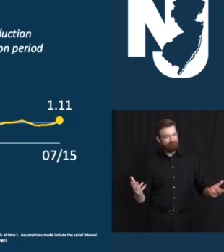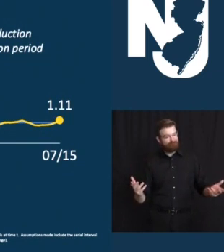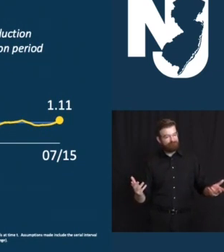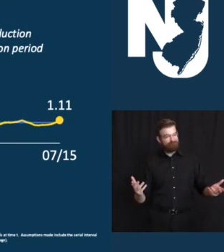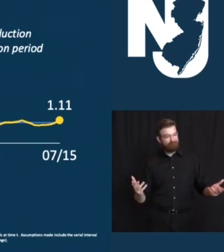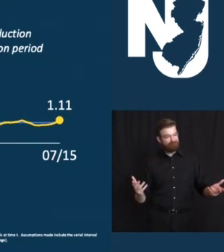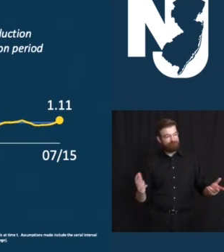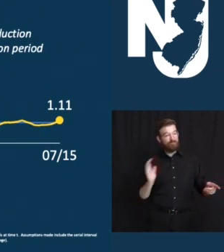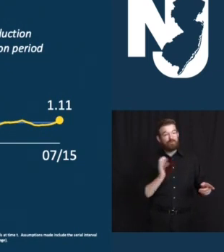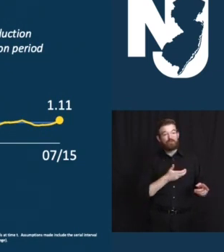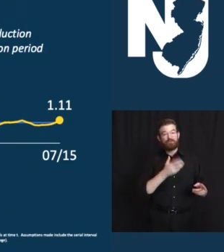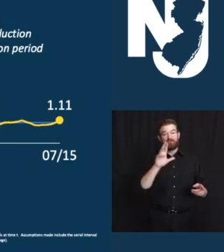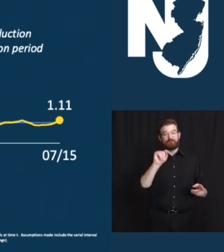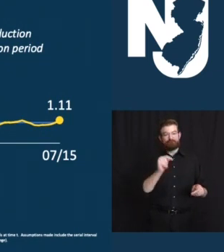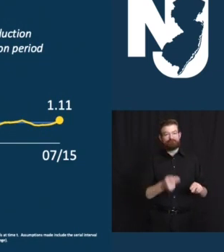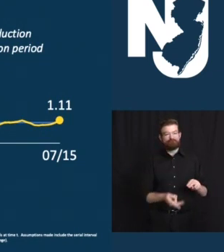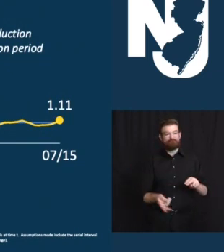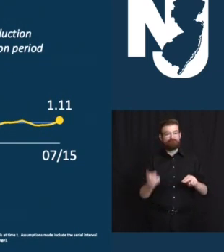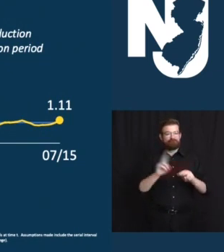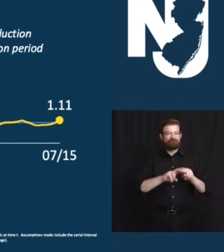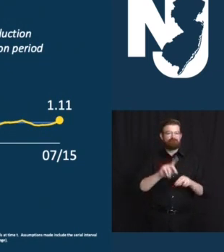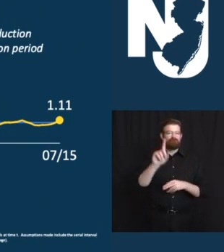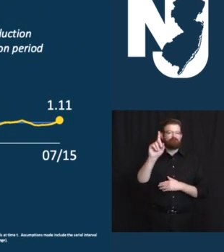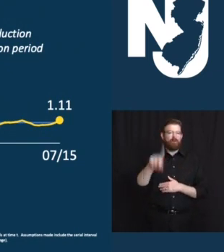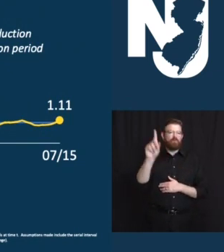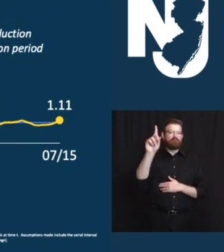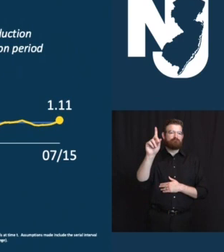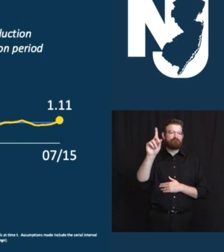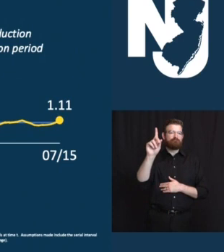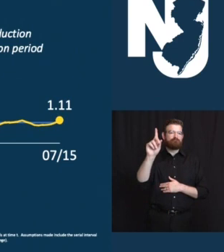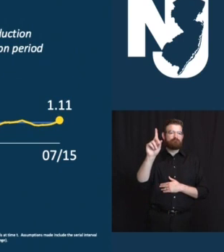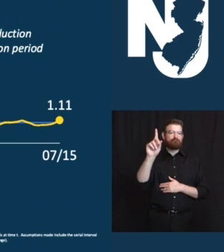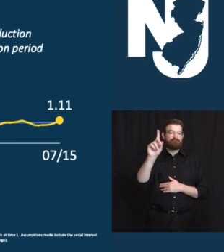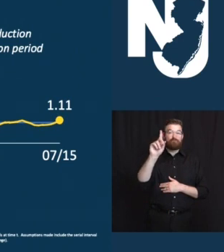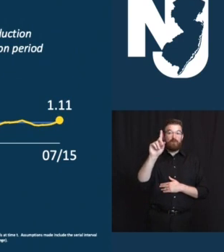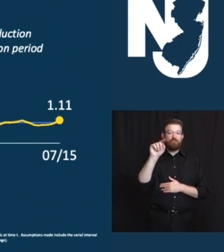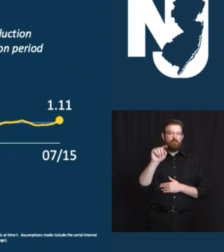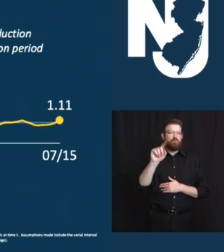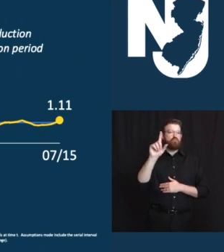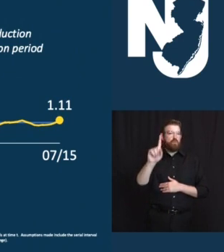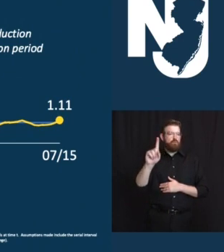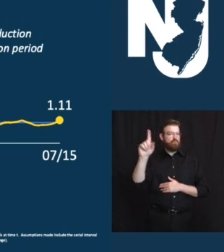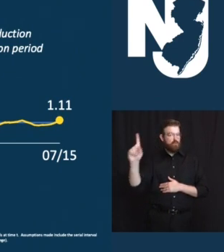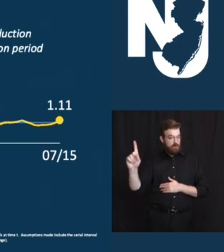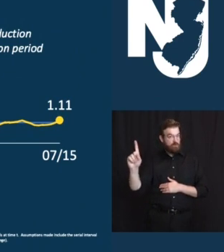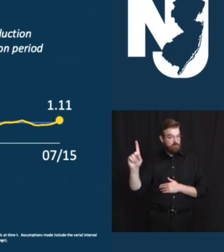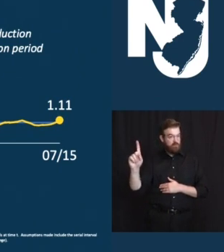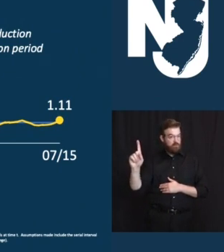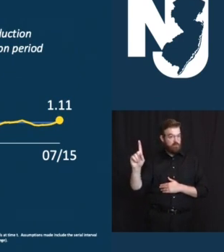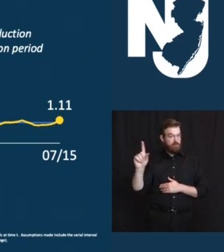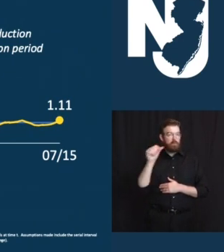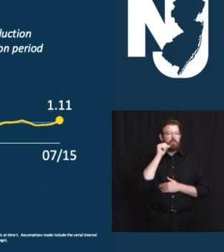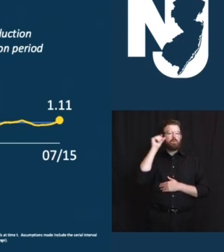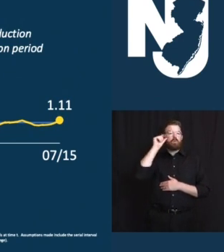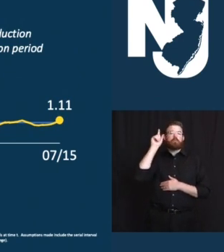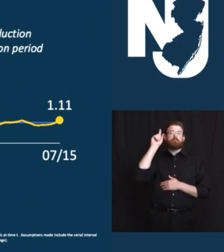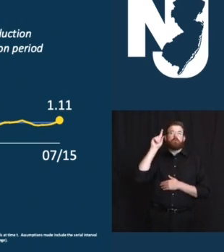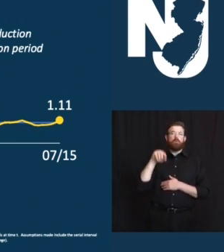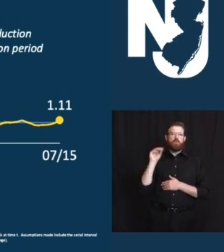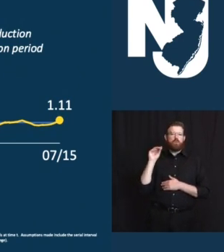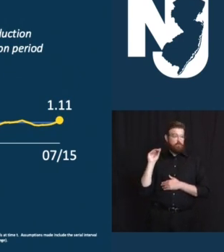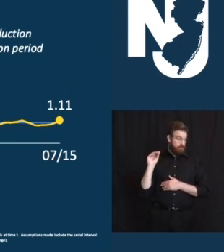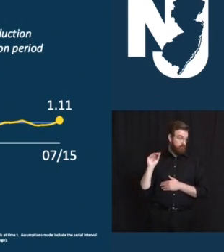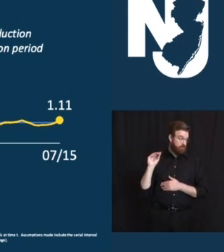up overnight to 1.11. I believe, Judy, yesterday it was at 1.0. Am I right?